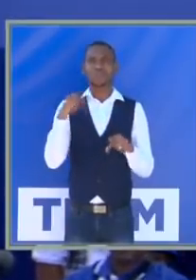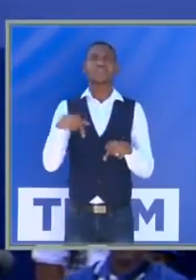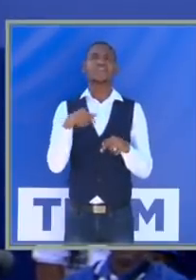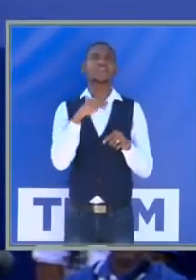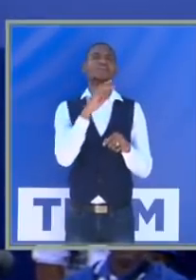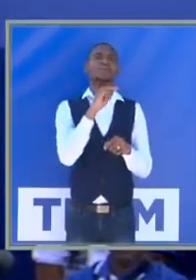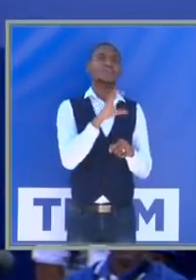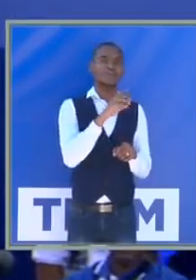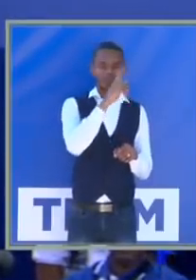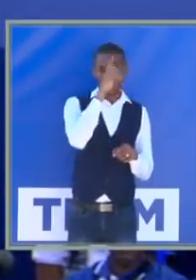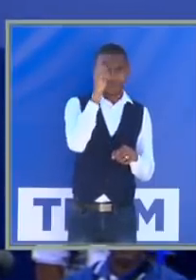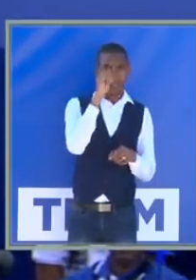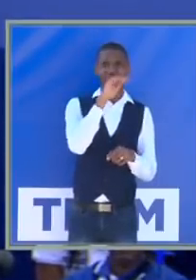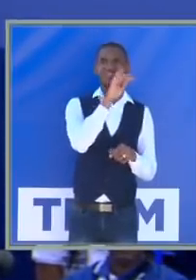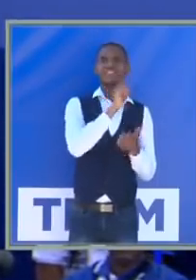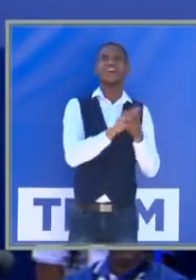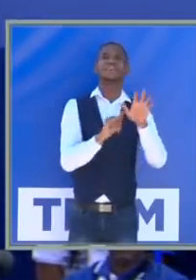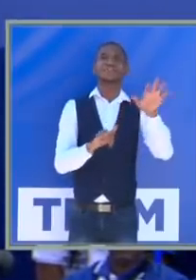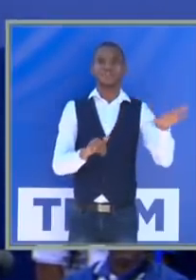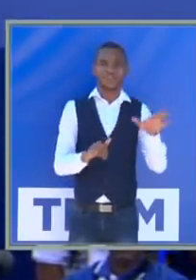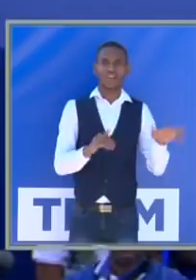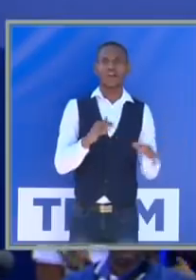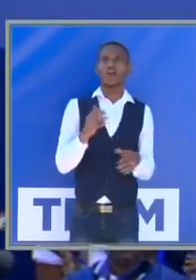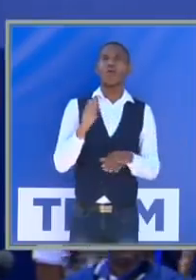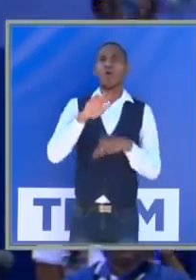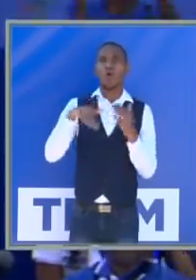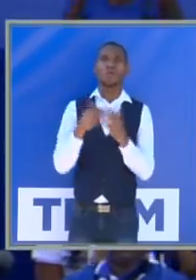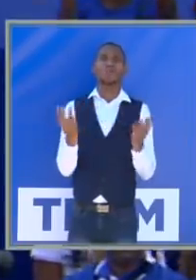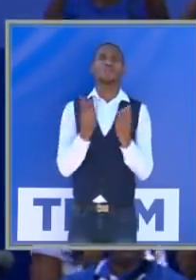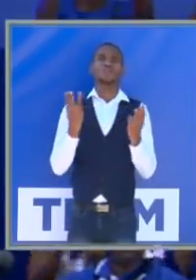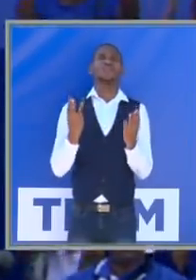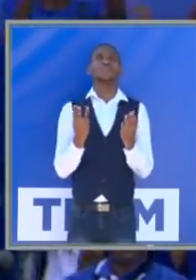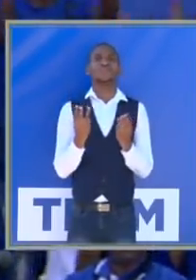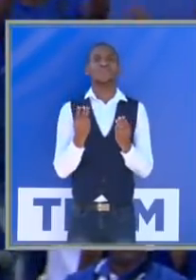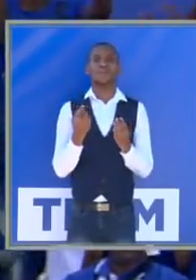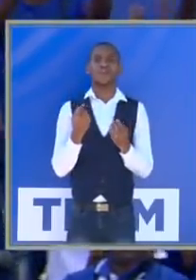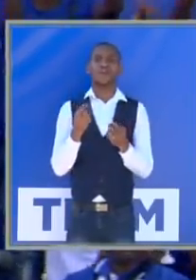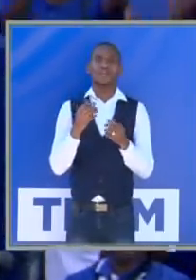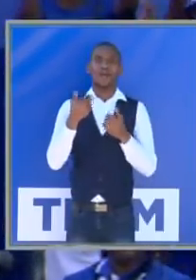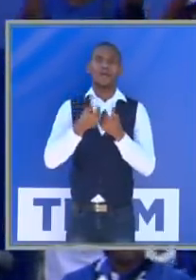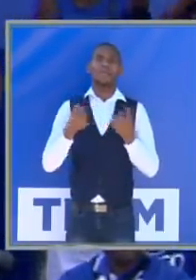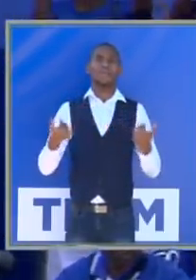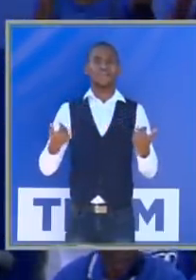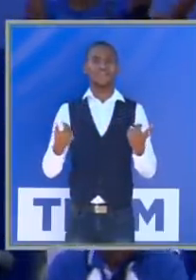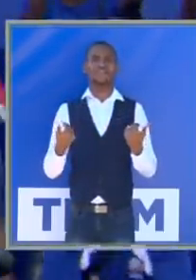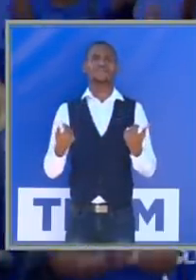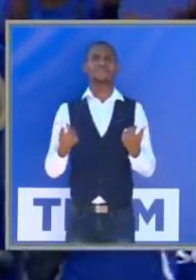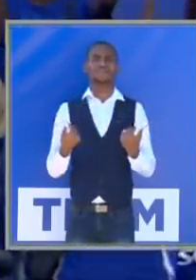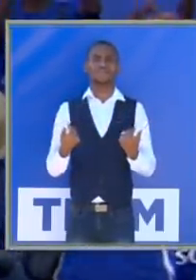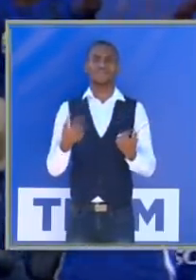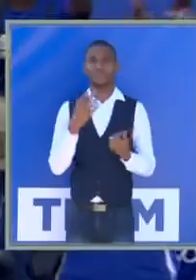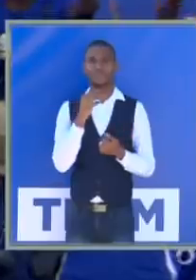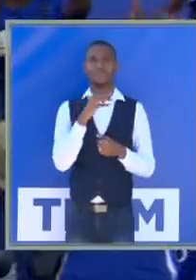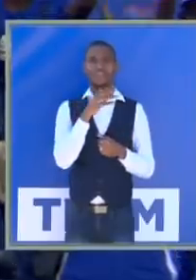en swart mense daardie kant. Ek sê vir almal vir hulle, dit klink soos apartheid. Ons soek een nasie,